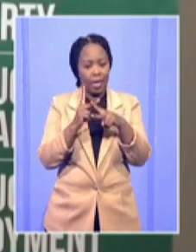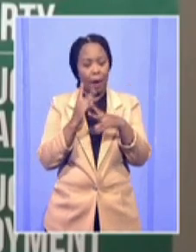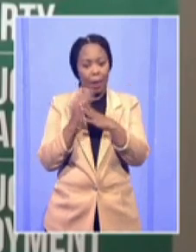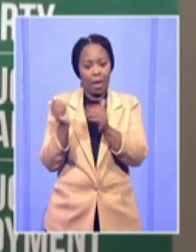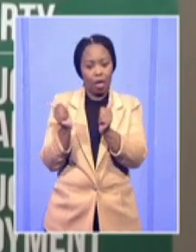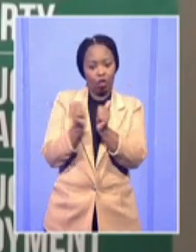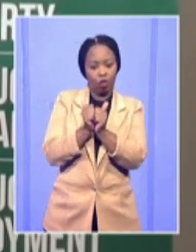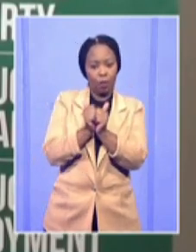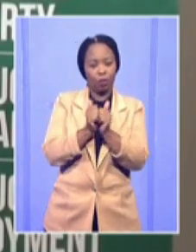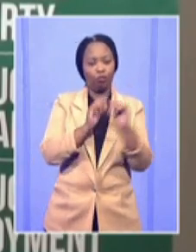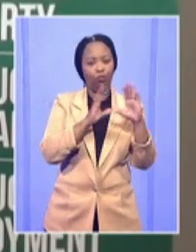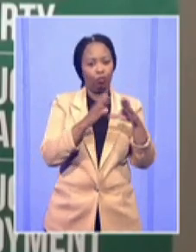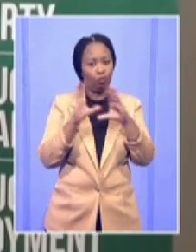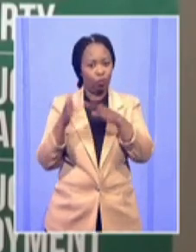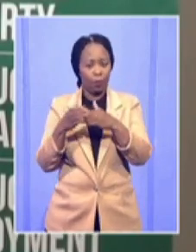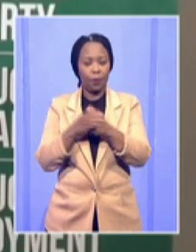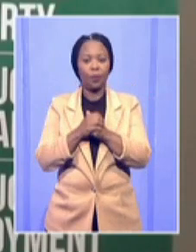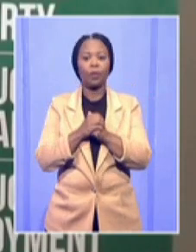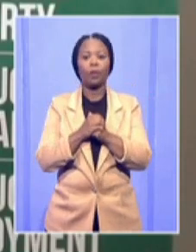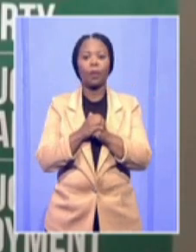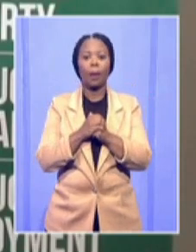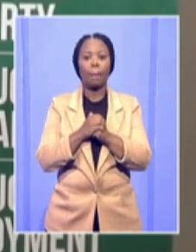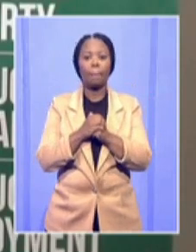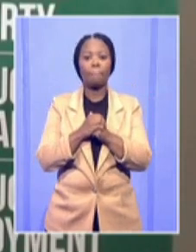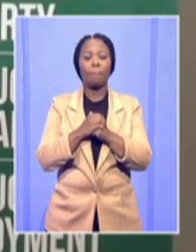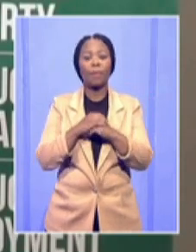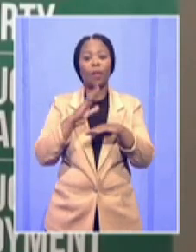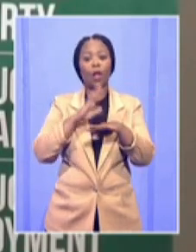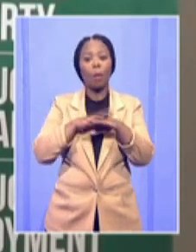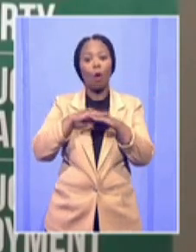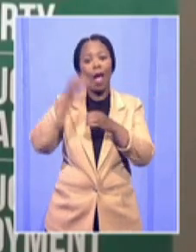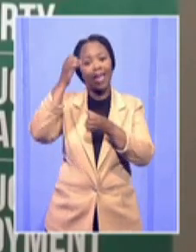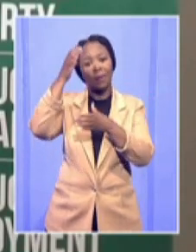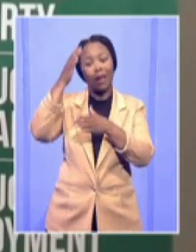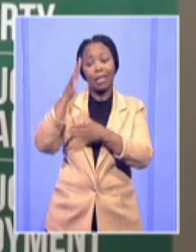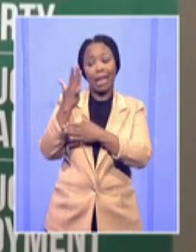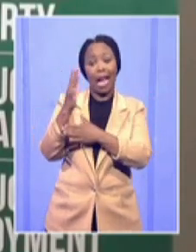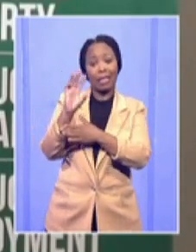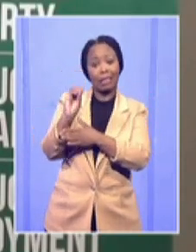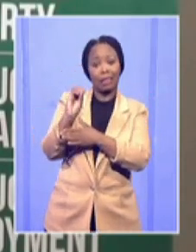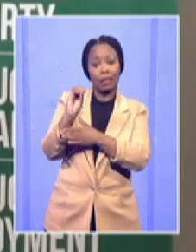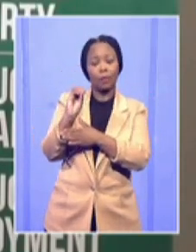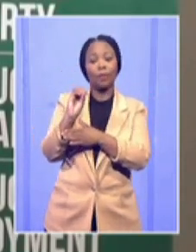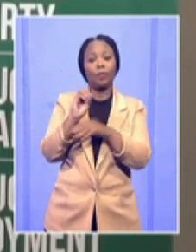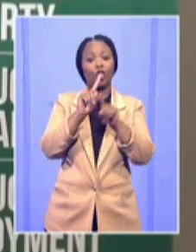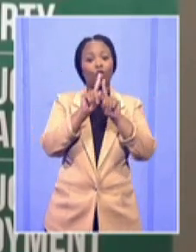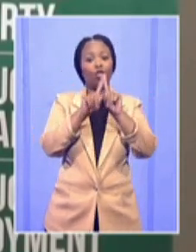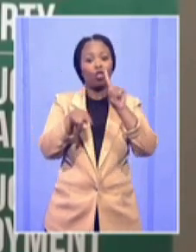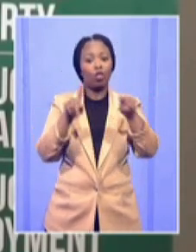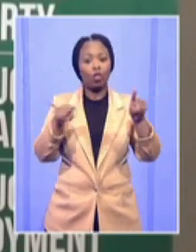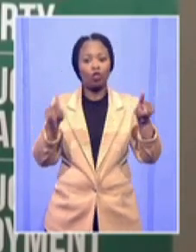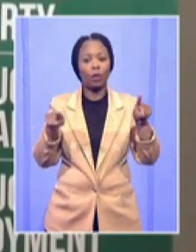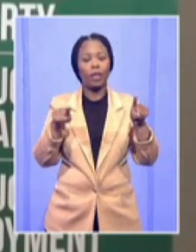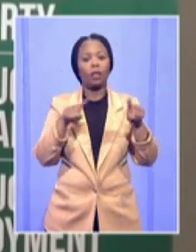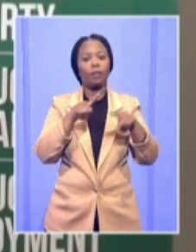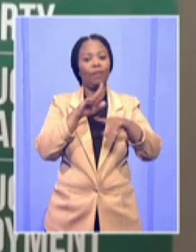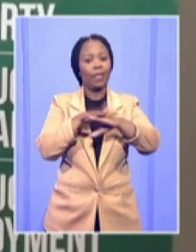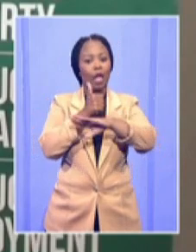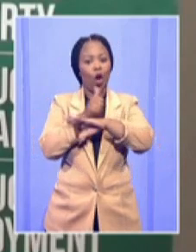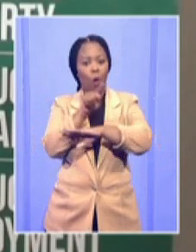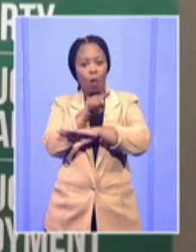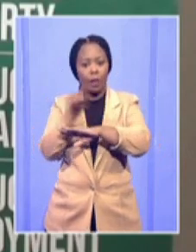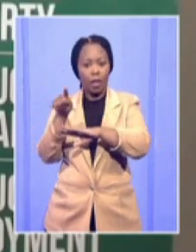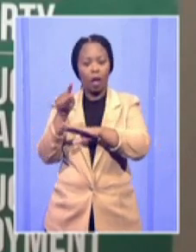to mobilize more than 90 experts from multiple disciplines to assist in the critical